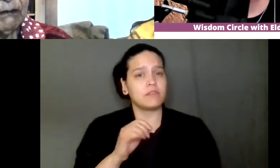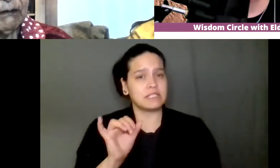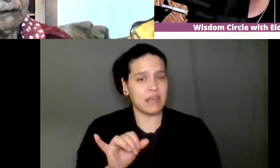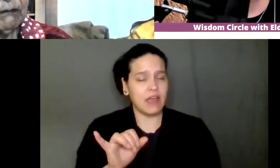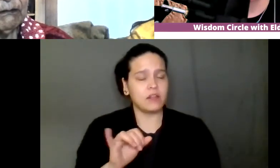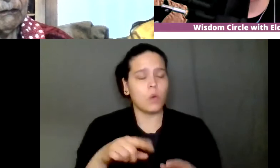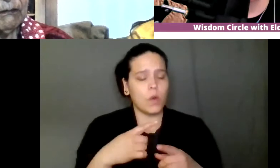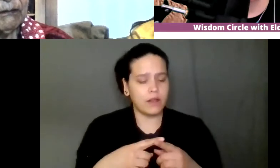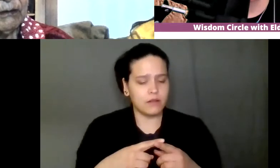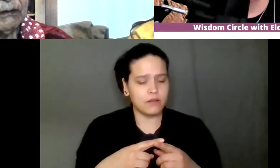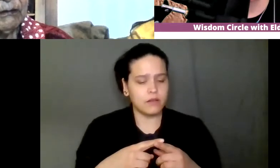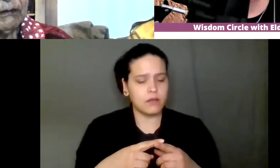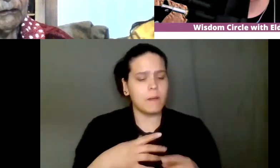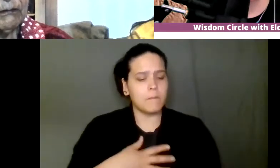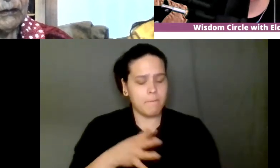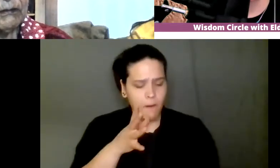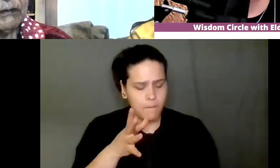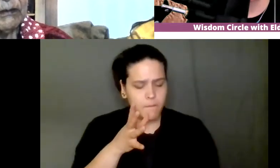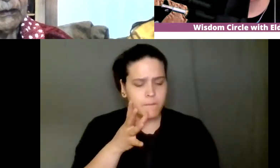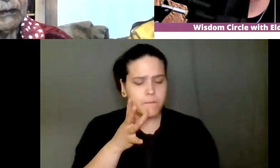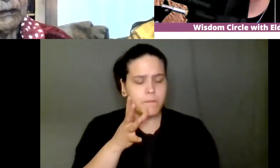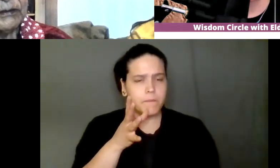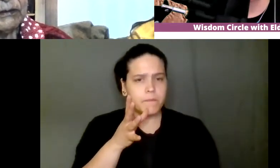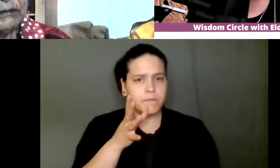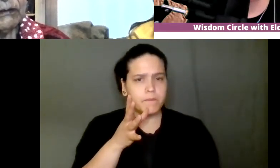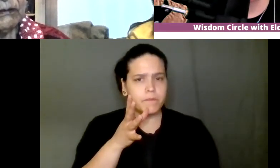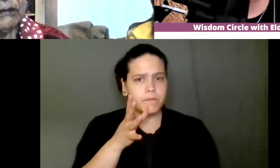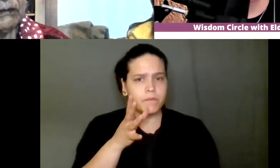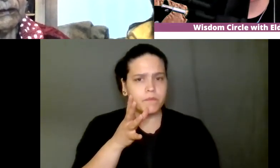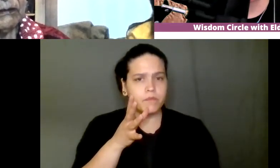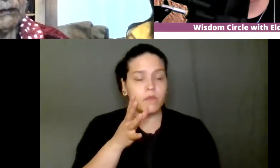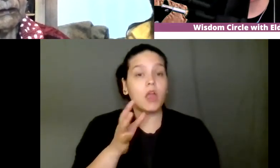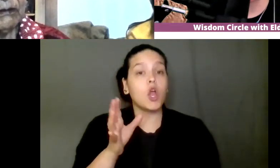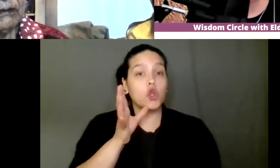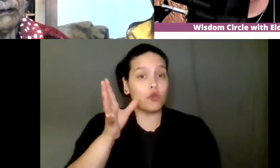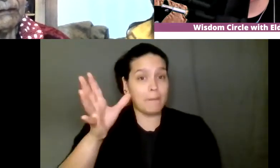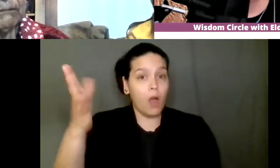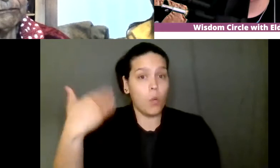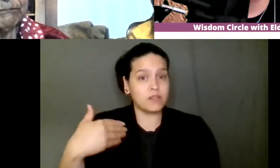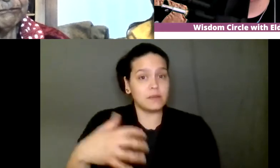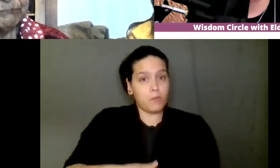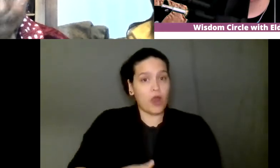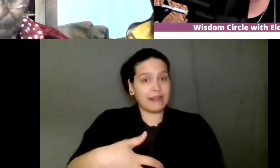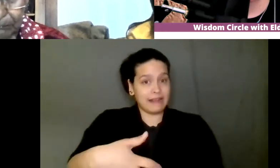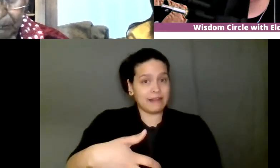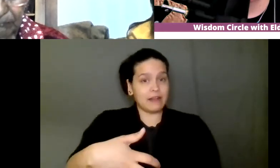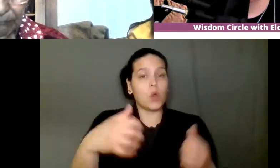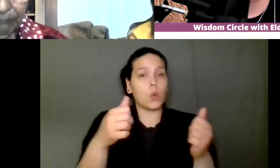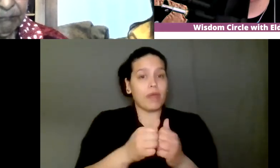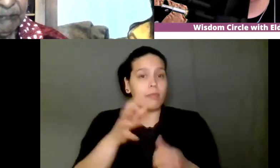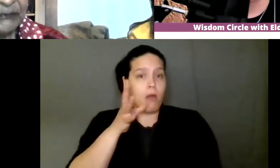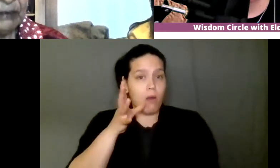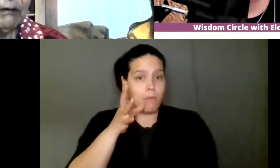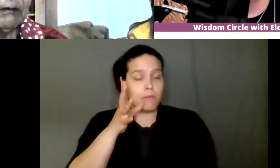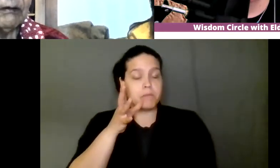when my mom, grandma was pregnant with her and the family up here